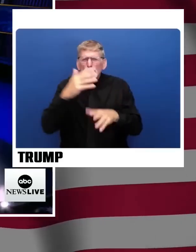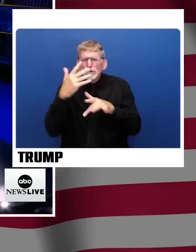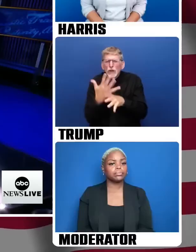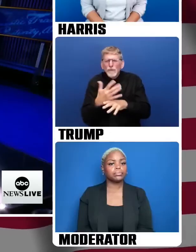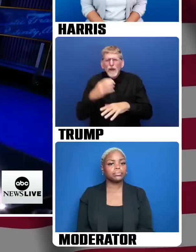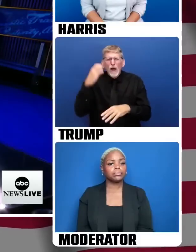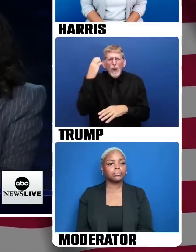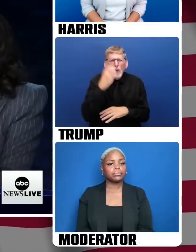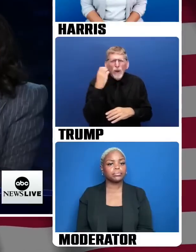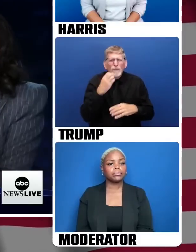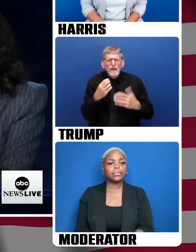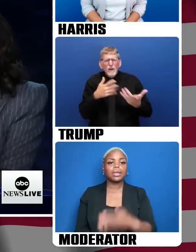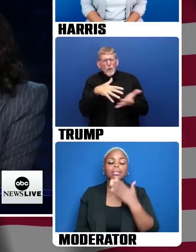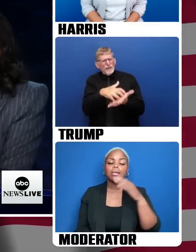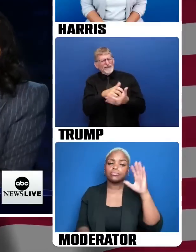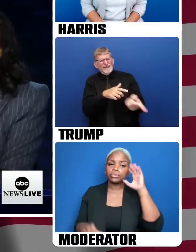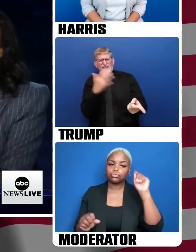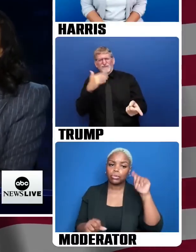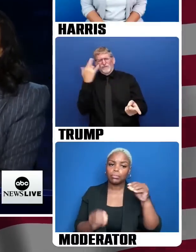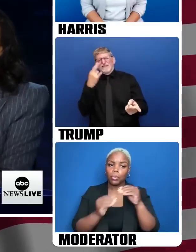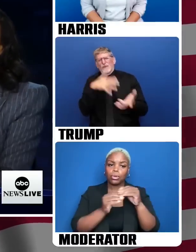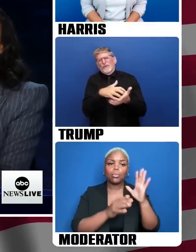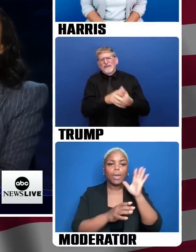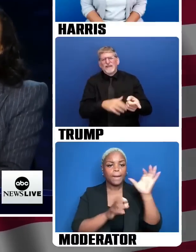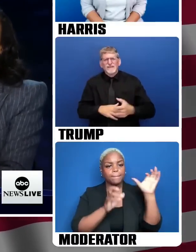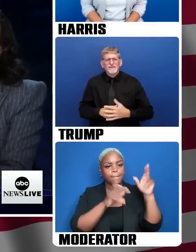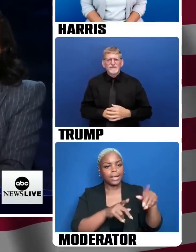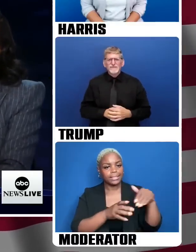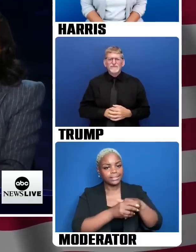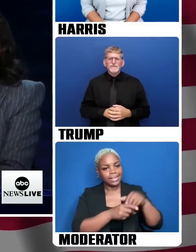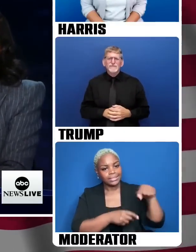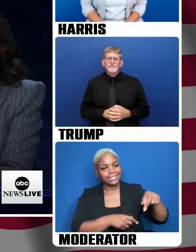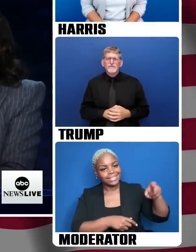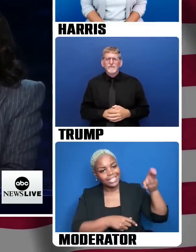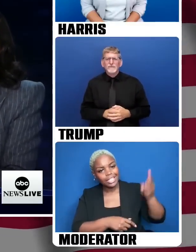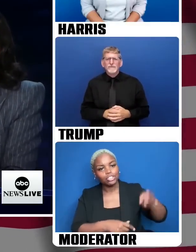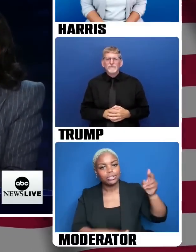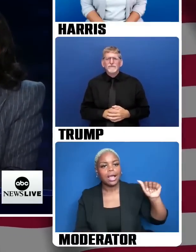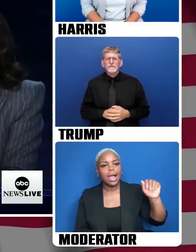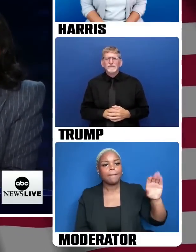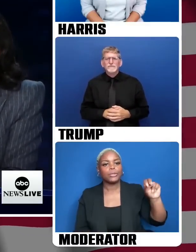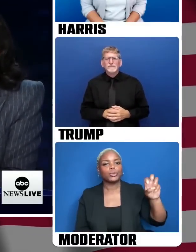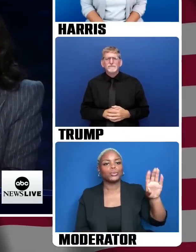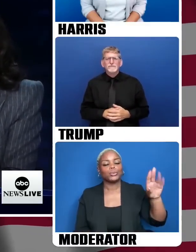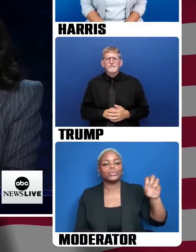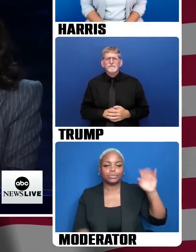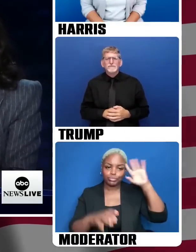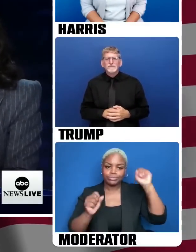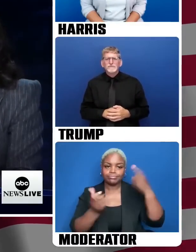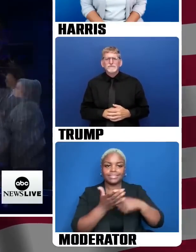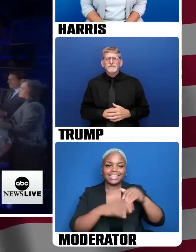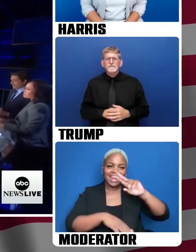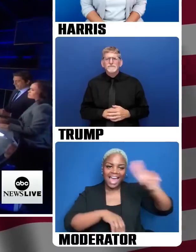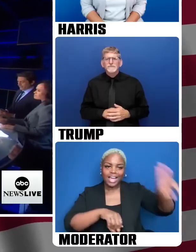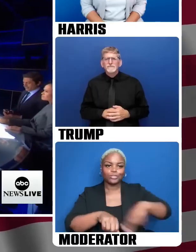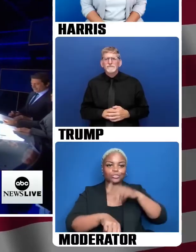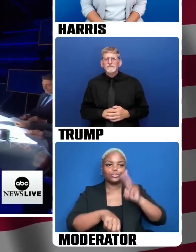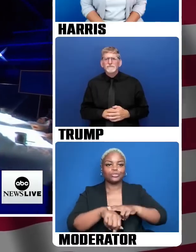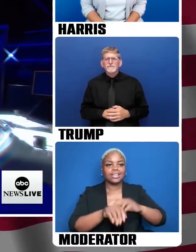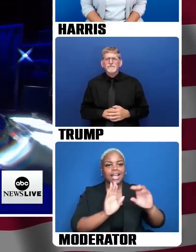We'll be right back with much more of this historic ABC News presidential debate from the National Constitution Center right here in Philadelphia. Back in a moment.